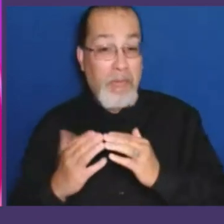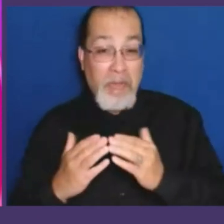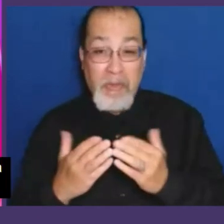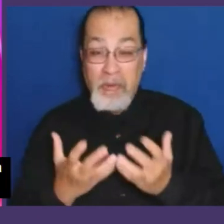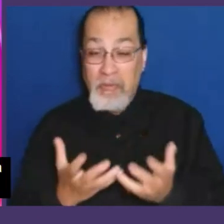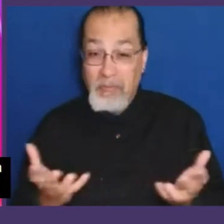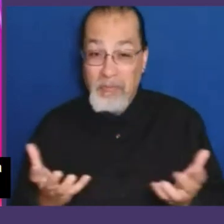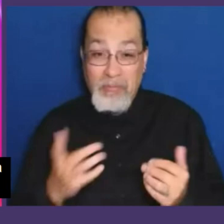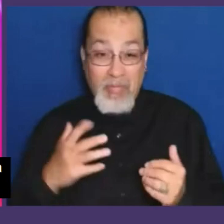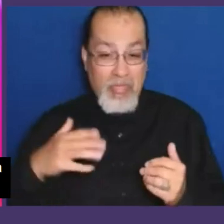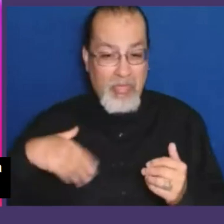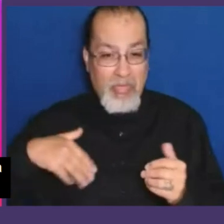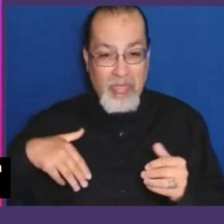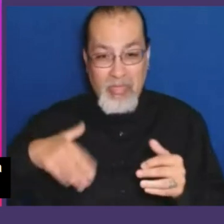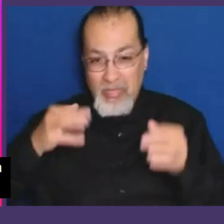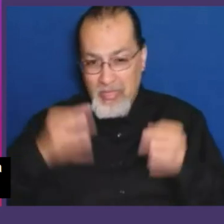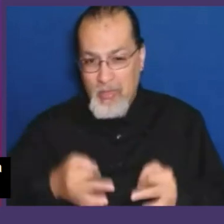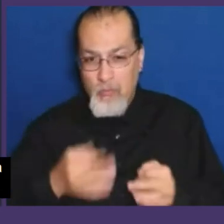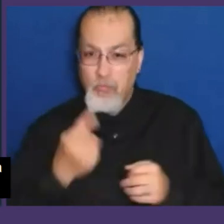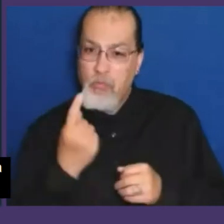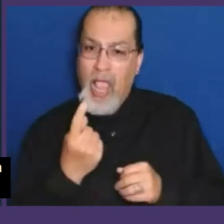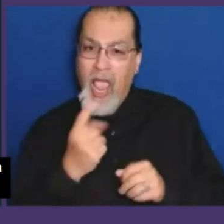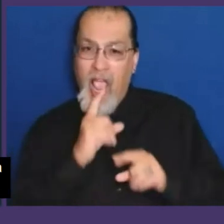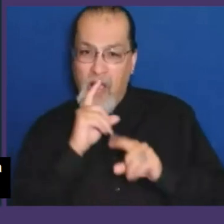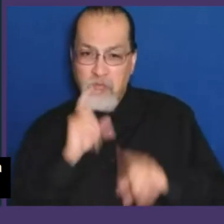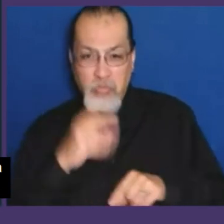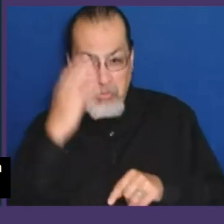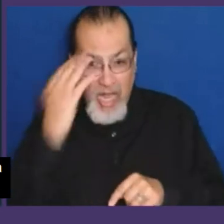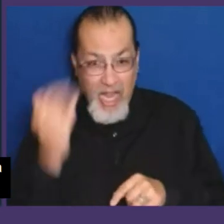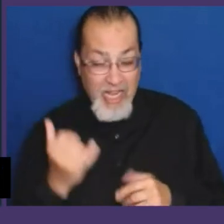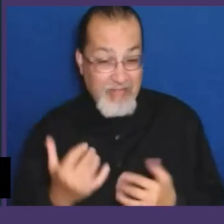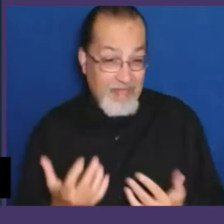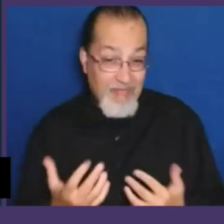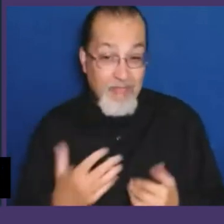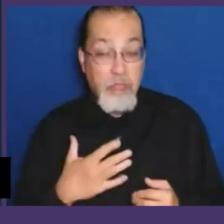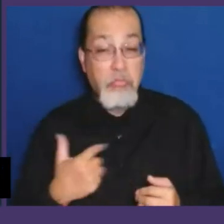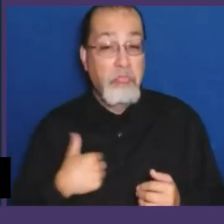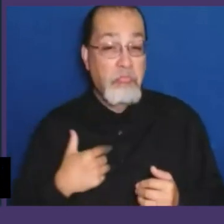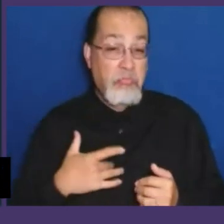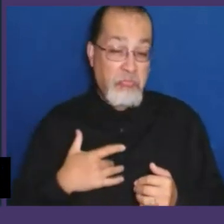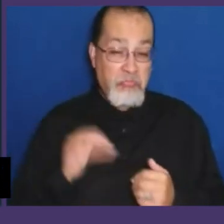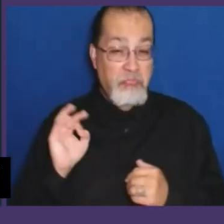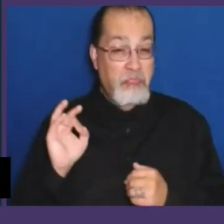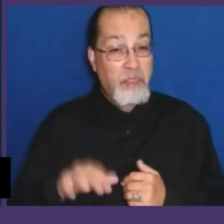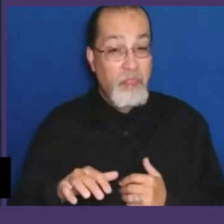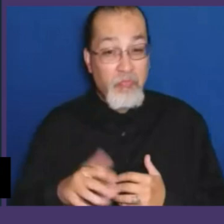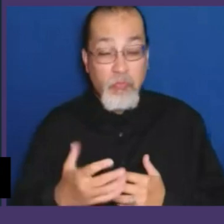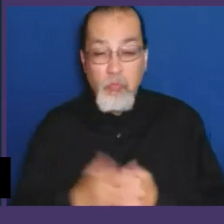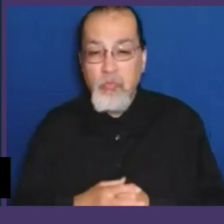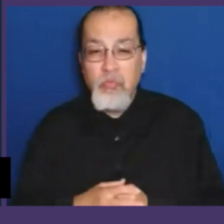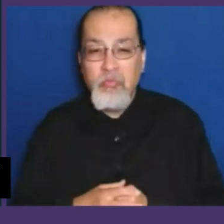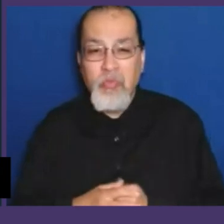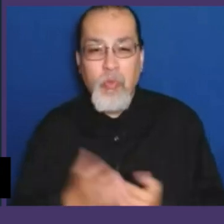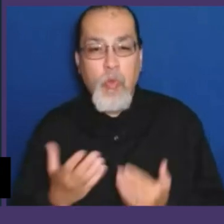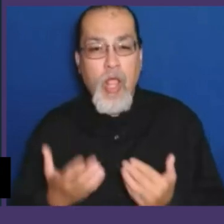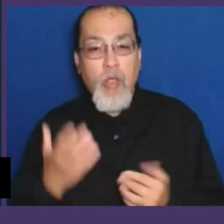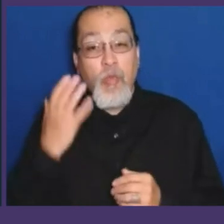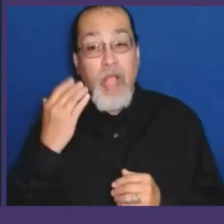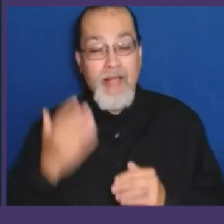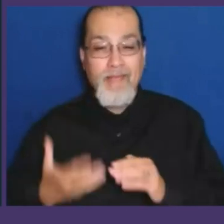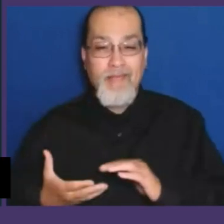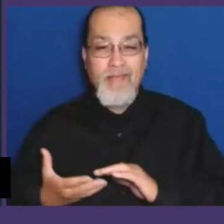one reason potentially. And it has to do with the asymmetry between how easy computationally it is to compare versus